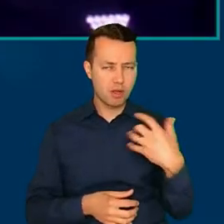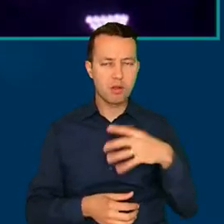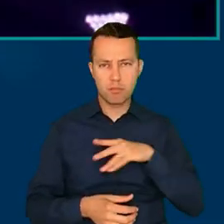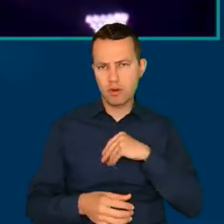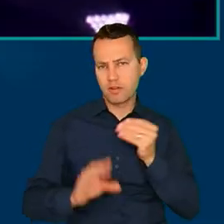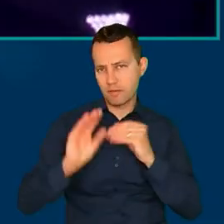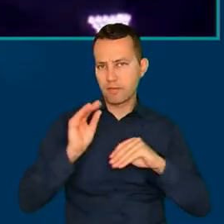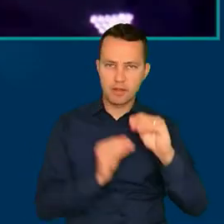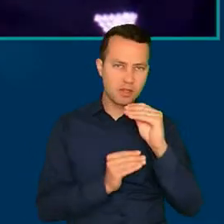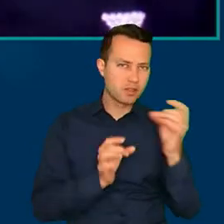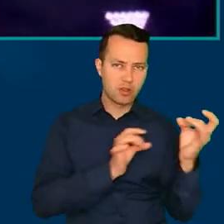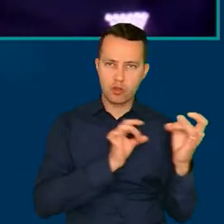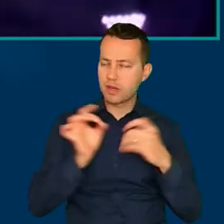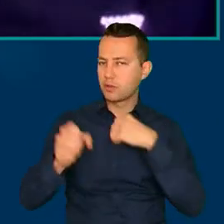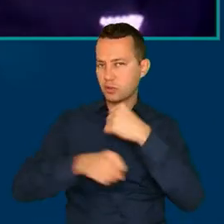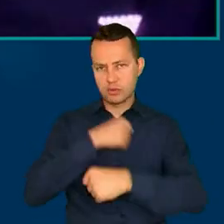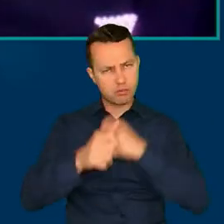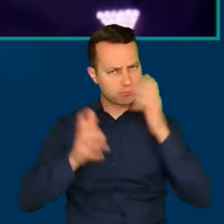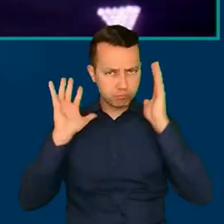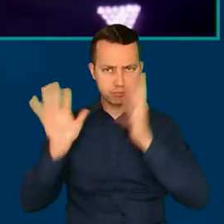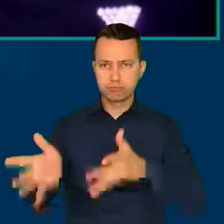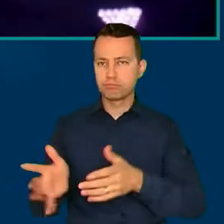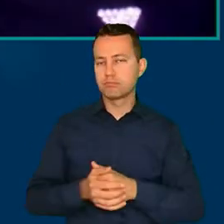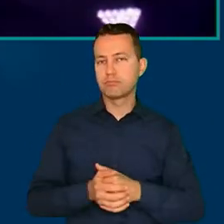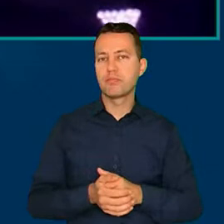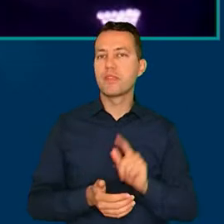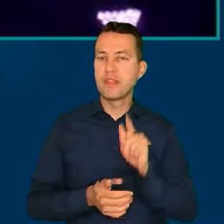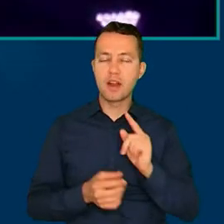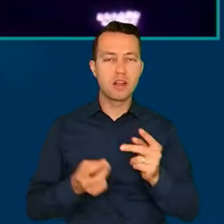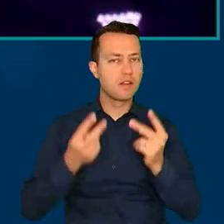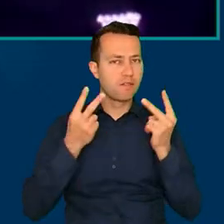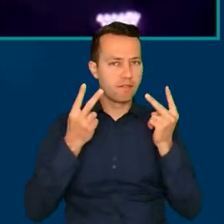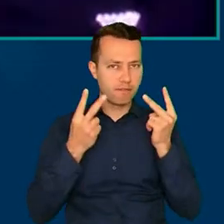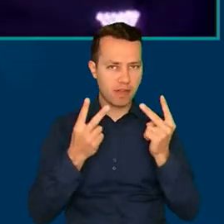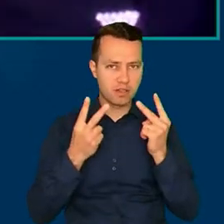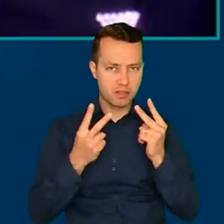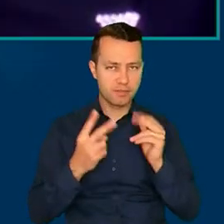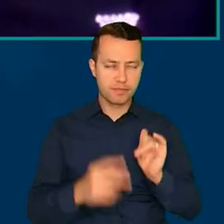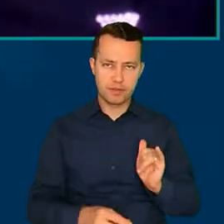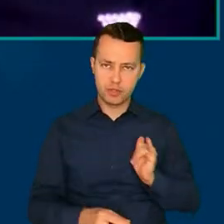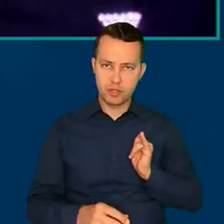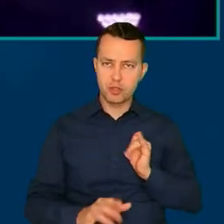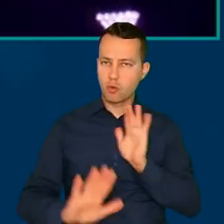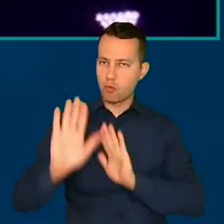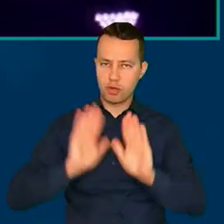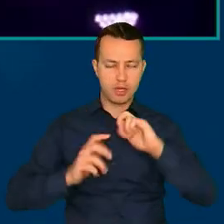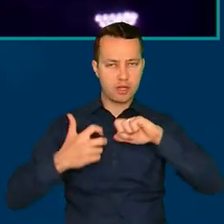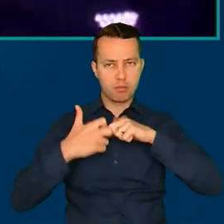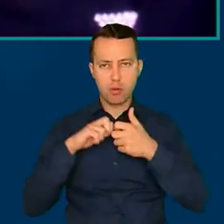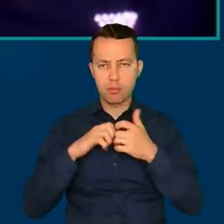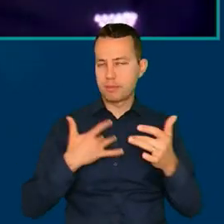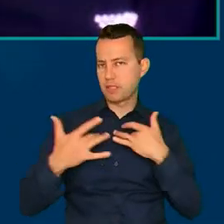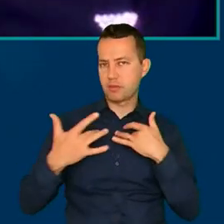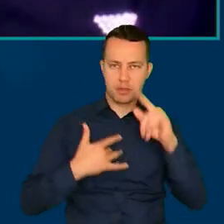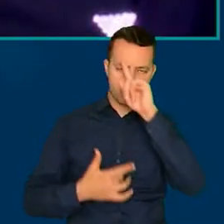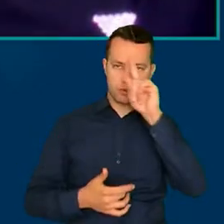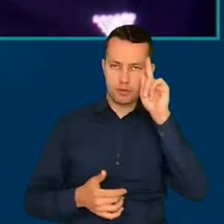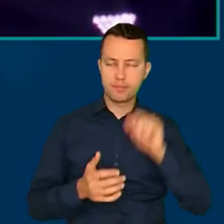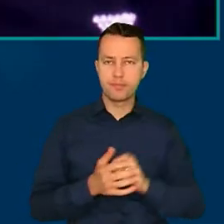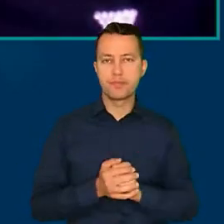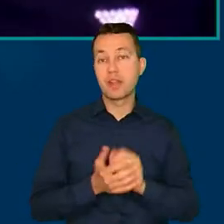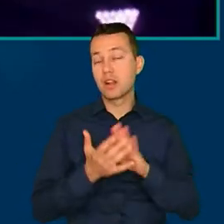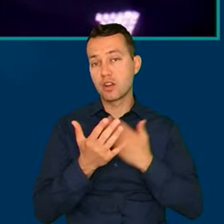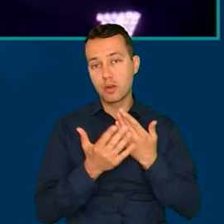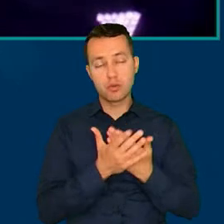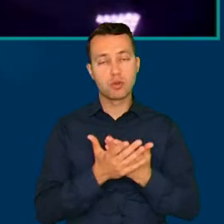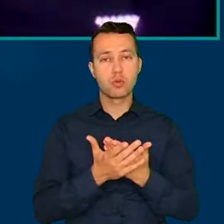can be implemented simultaneously. But prioritization is needed. It does not mean that we can forget the rights that are